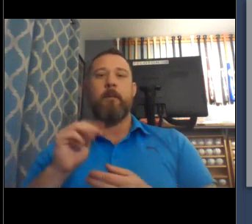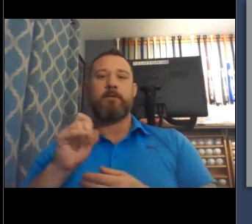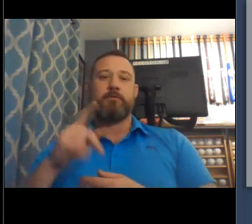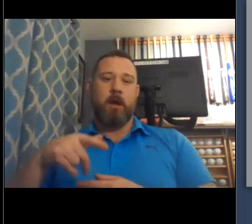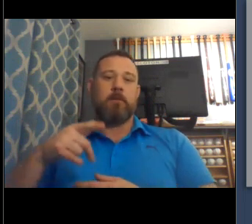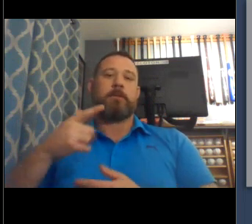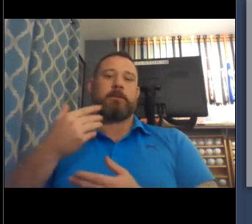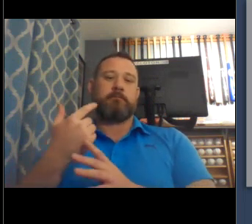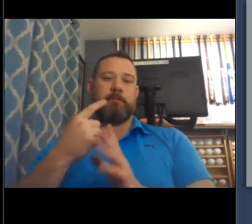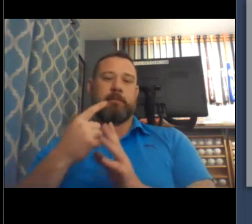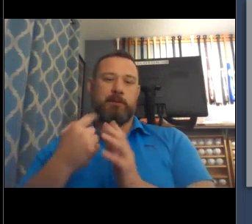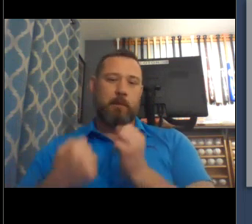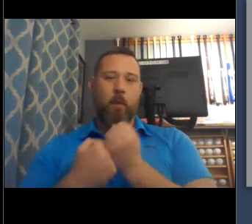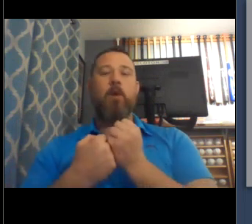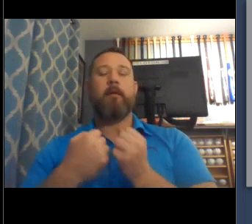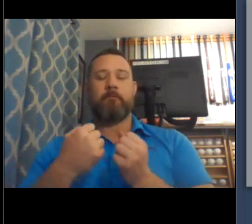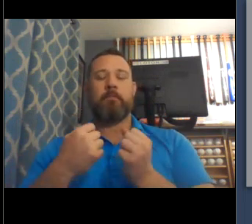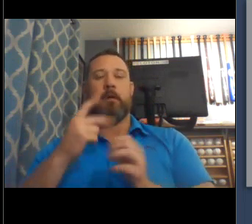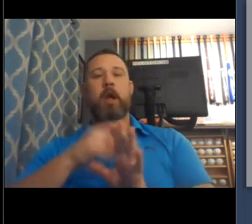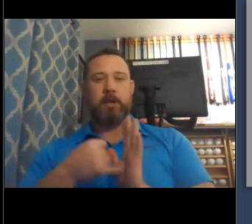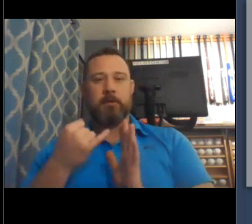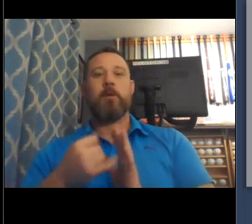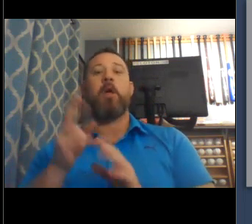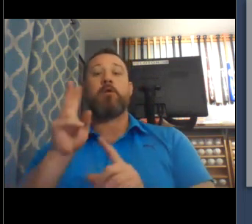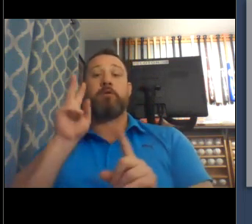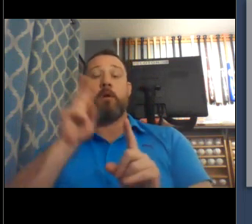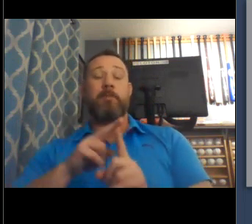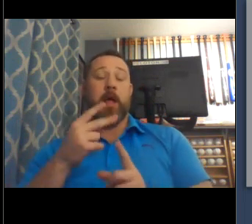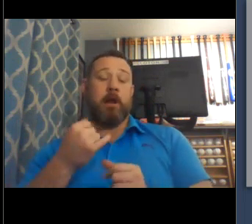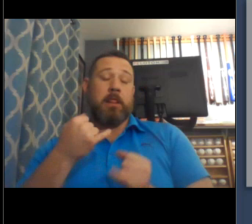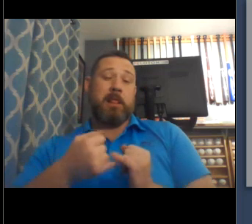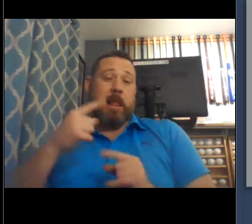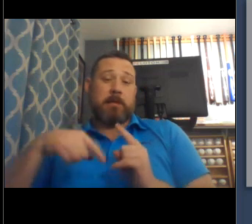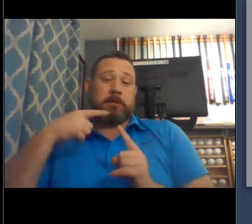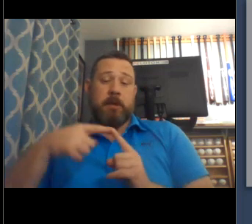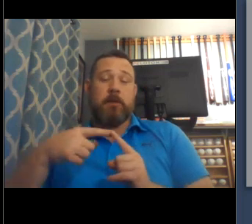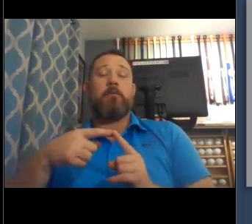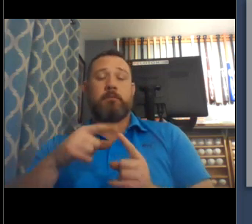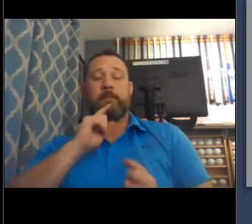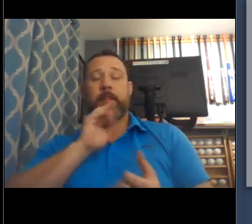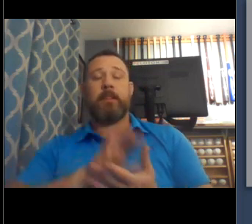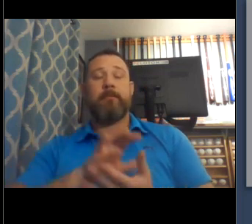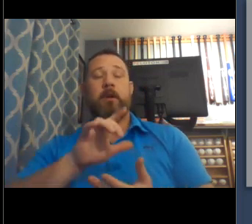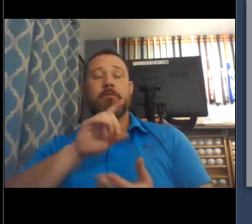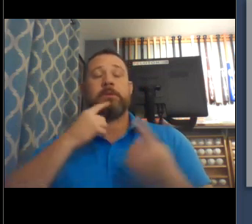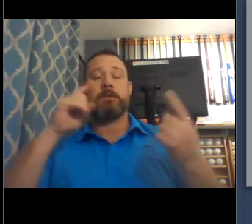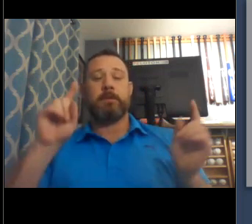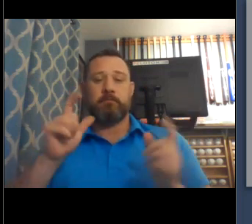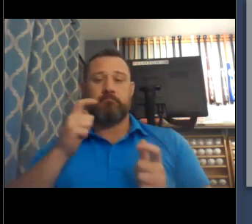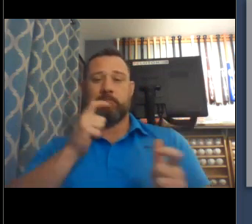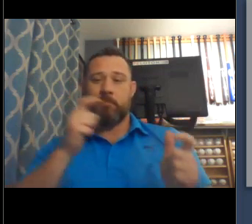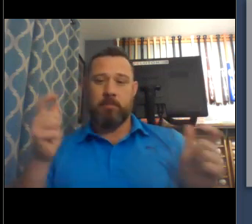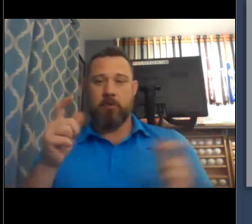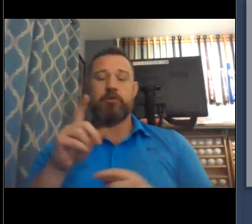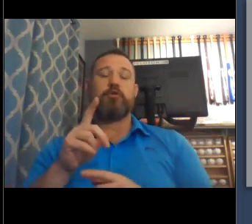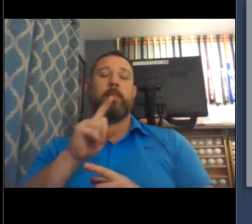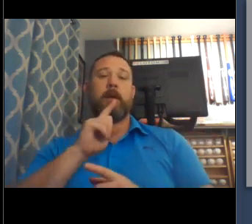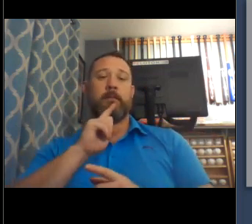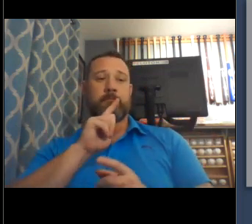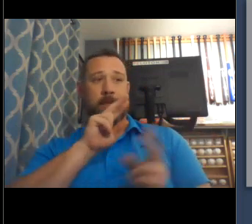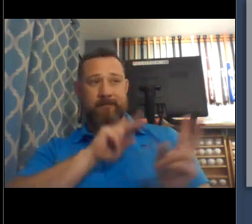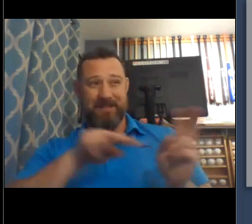support of the project. We also applied in the last cycle, and I believe our success this time is due in large part to the debrief and the site visits